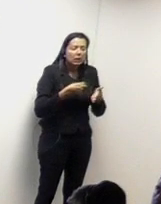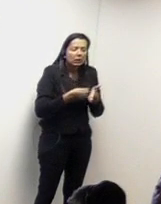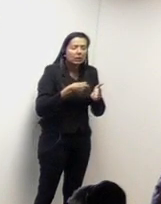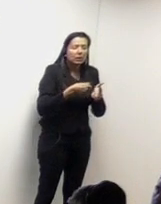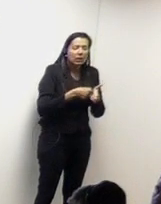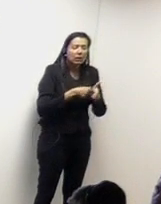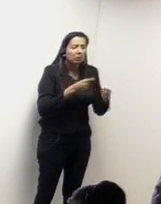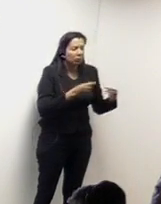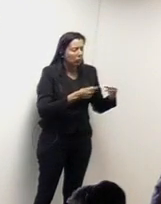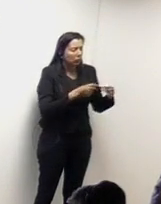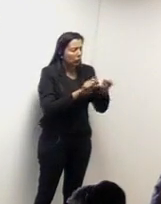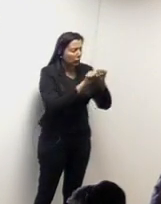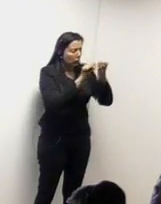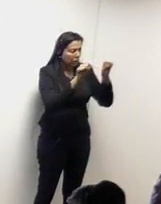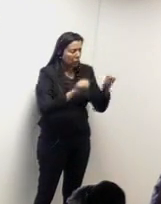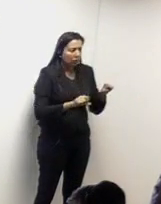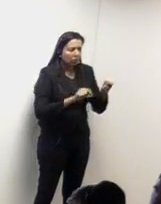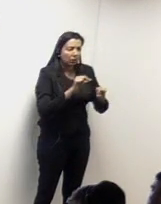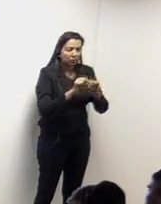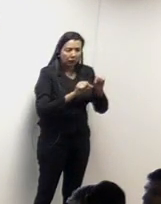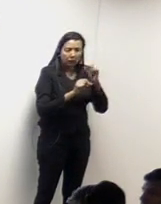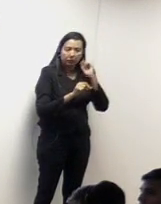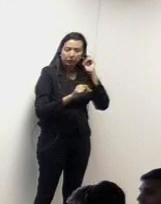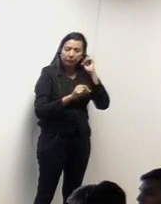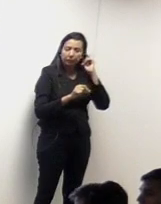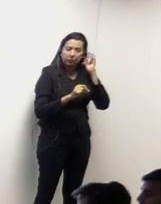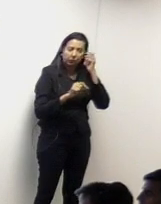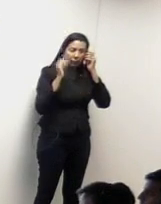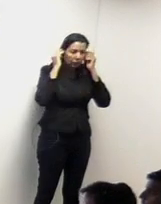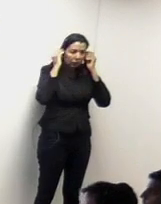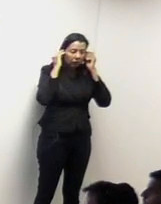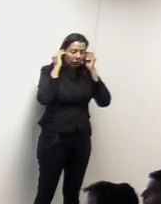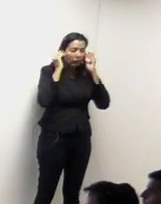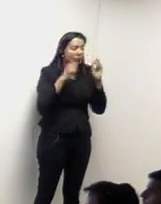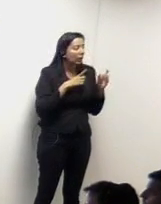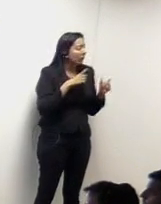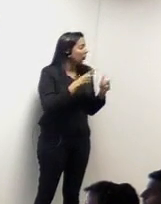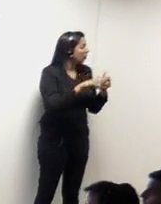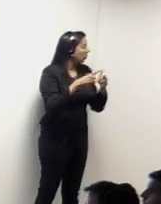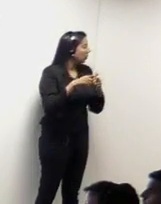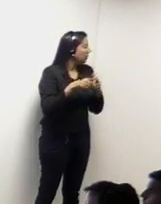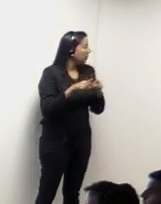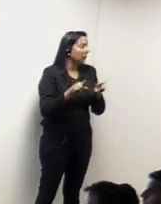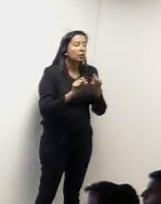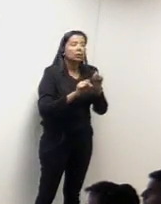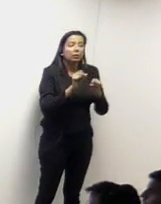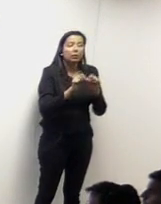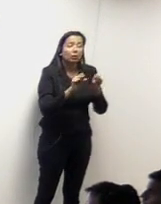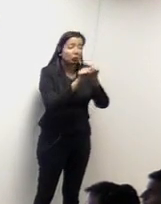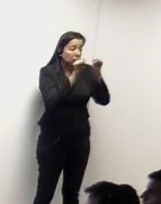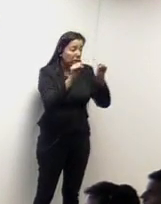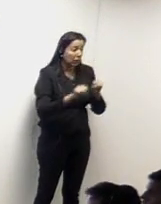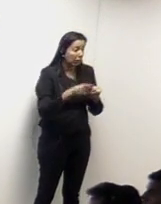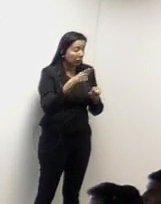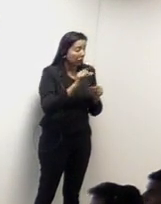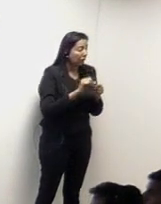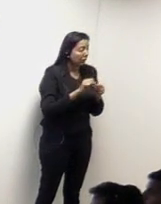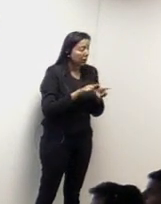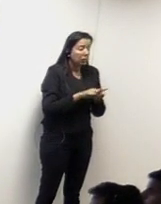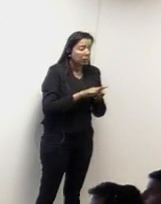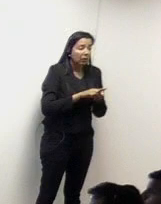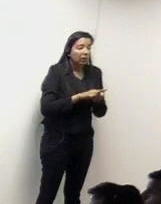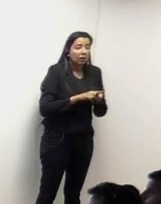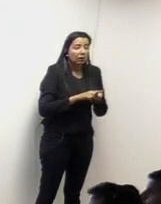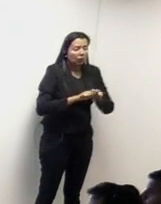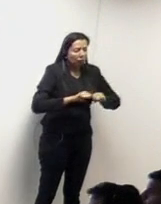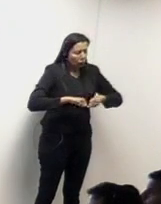going to change this. We're going to push against that system. The problem is the system is going to push back at us. So we may move it